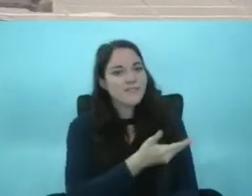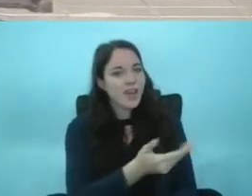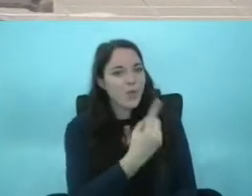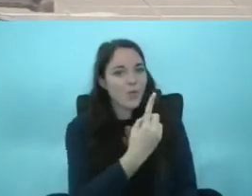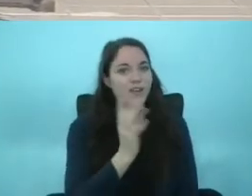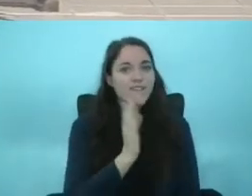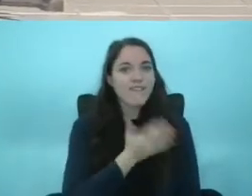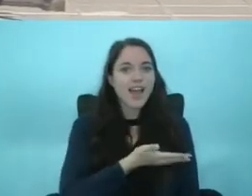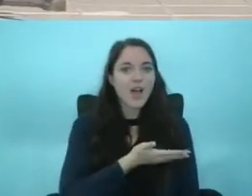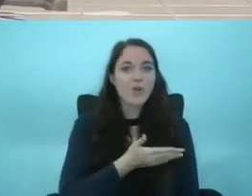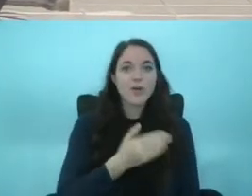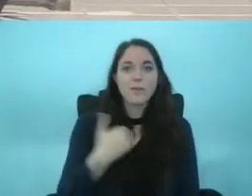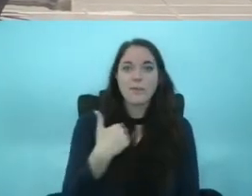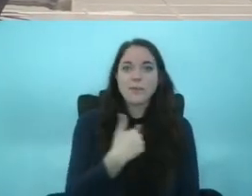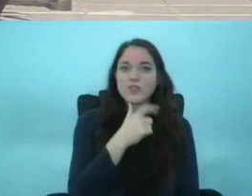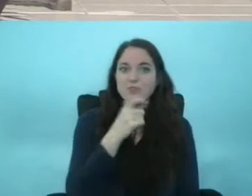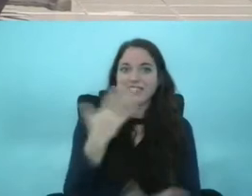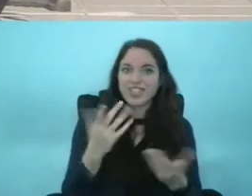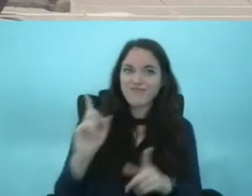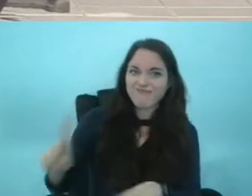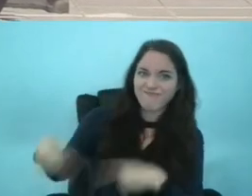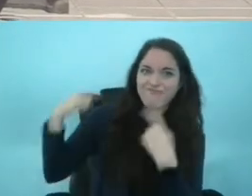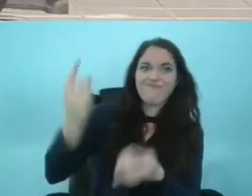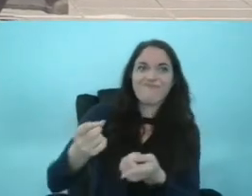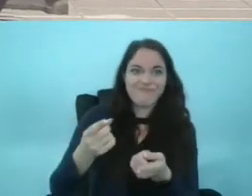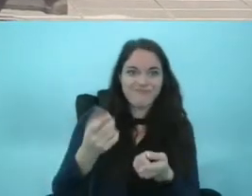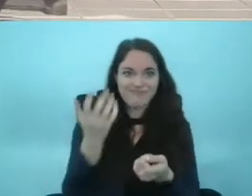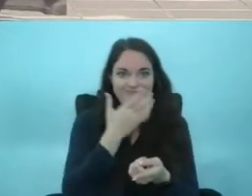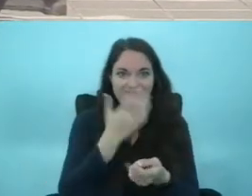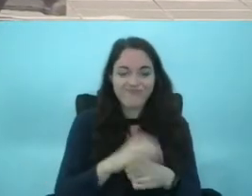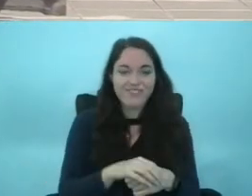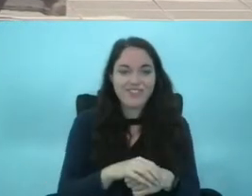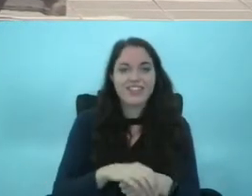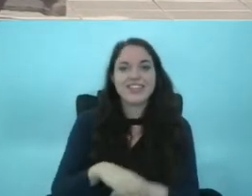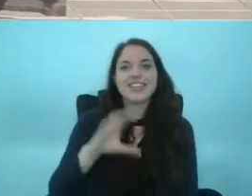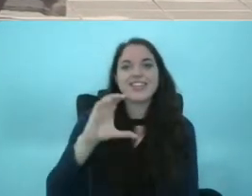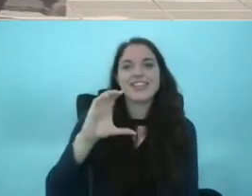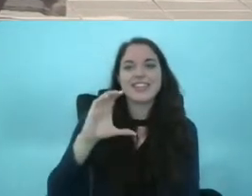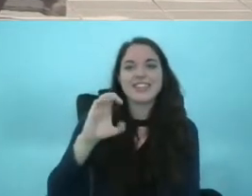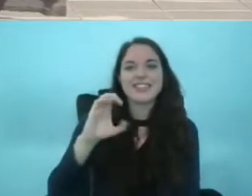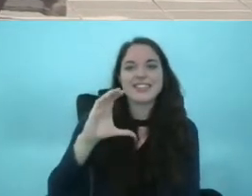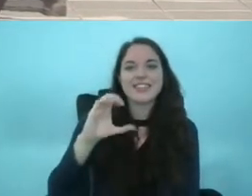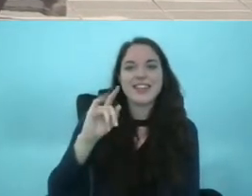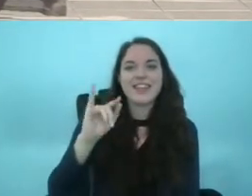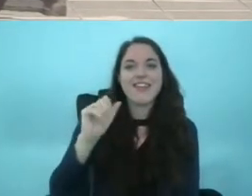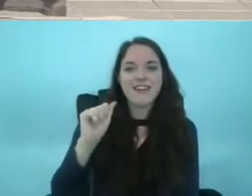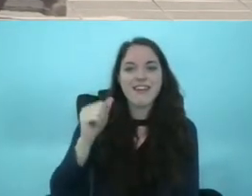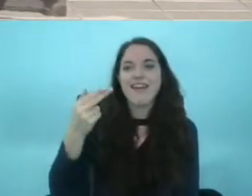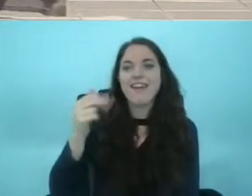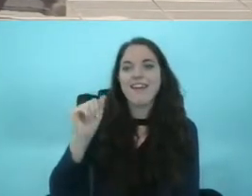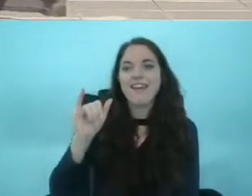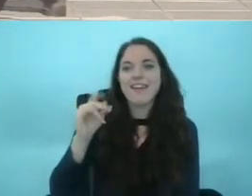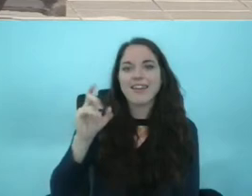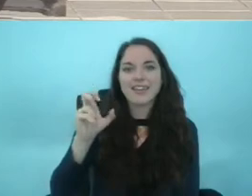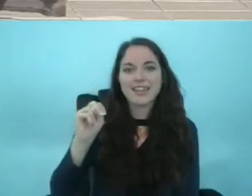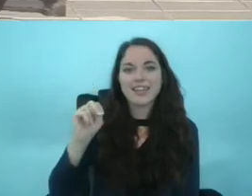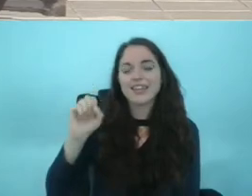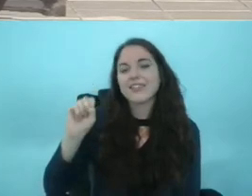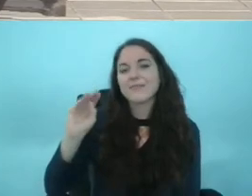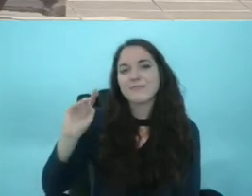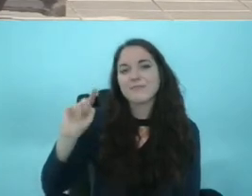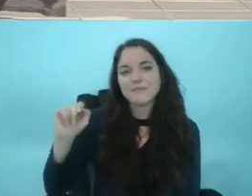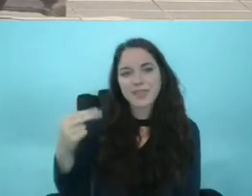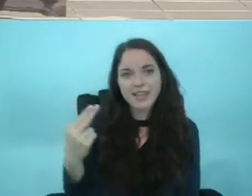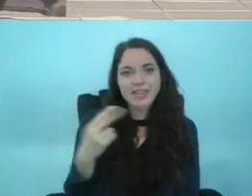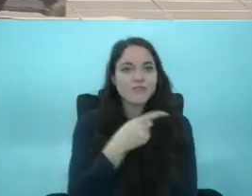of MCCDC, Cecilia Hayden Smith, to share just a little bit with us about